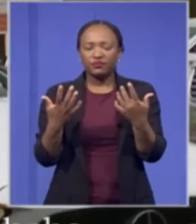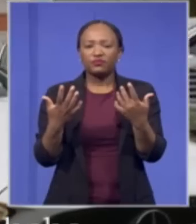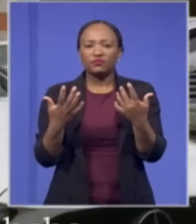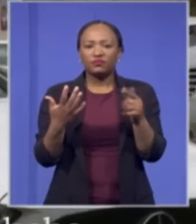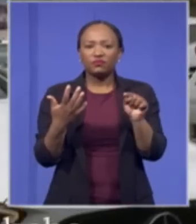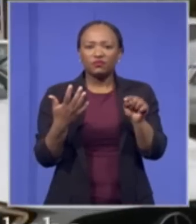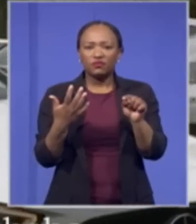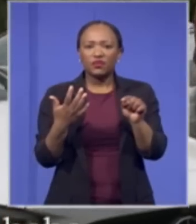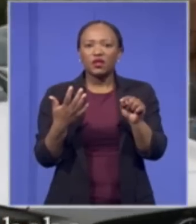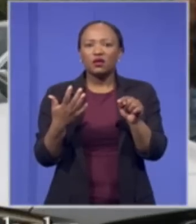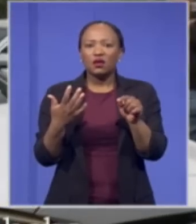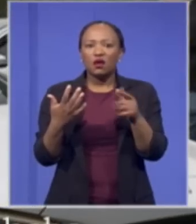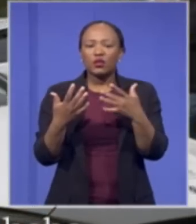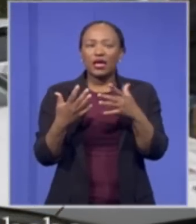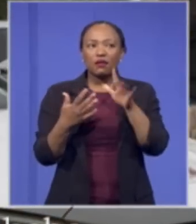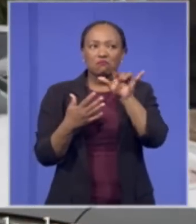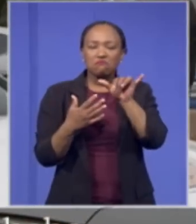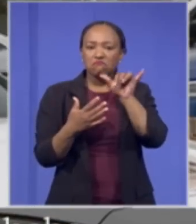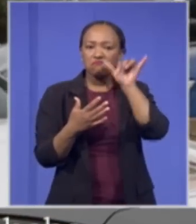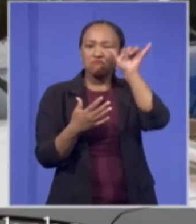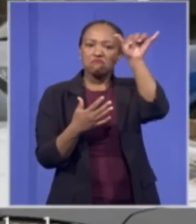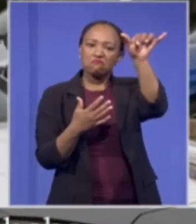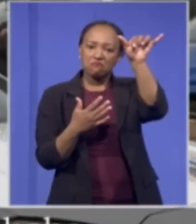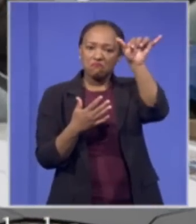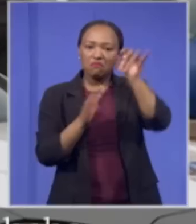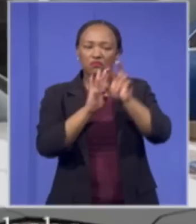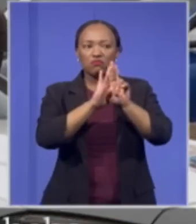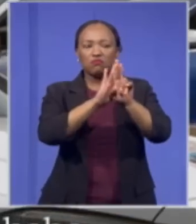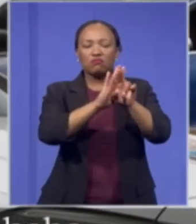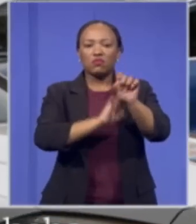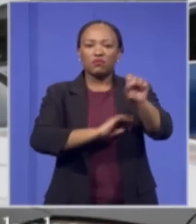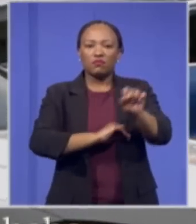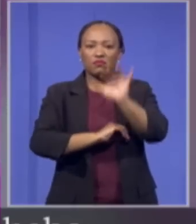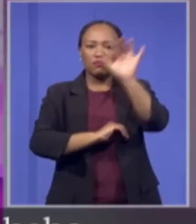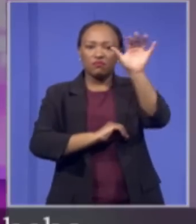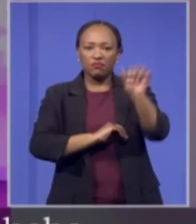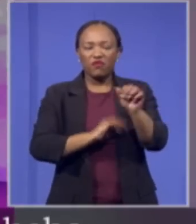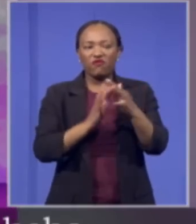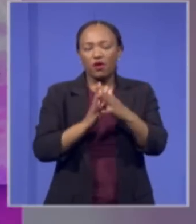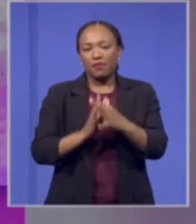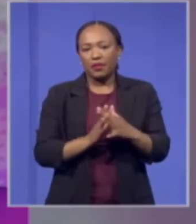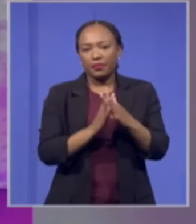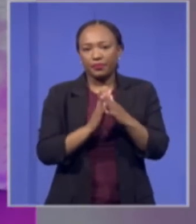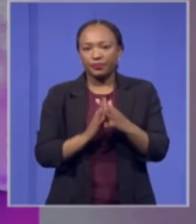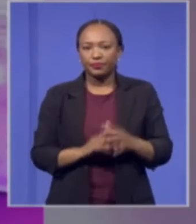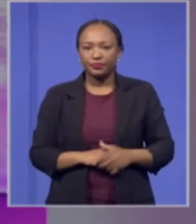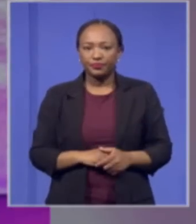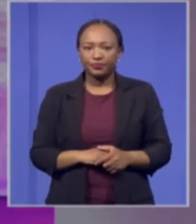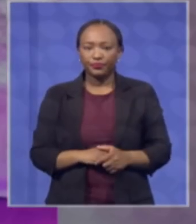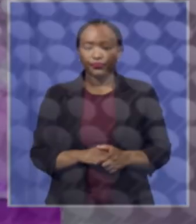diphallelo hore a palame sefofane ho ya emela Afrika Borwa naheng ya Amerika.